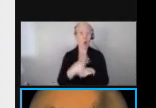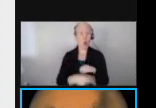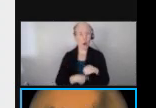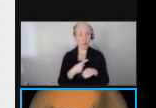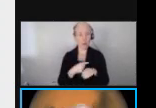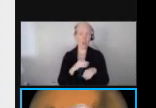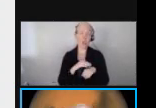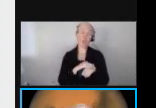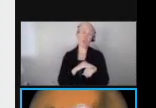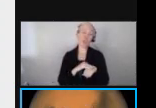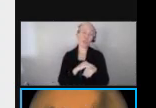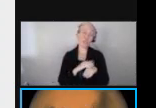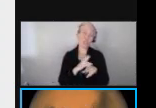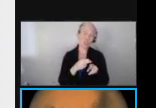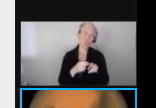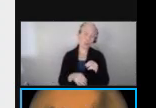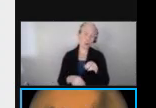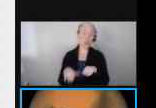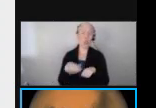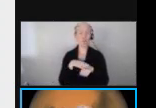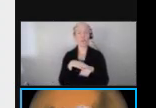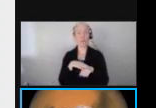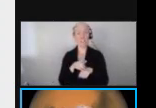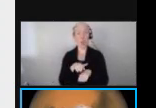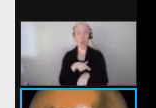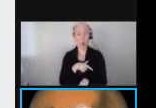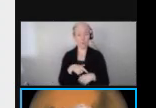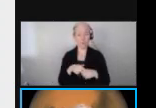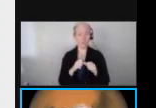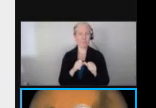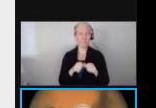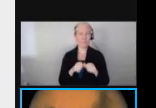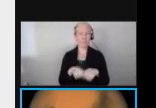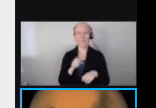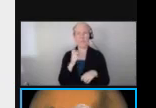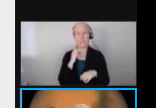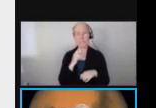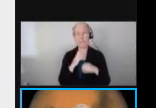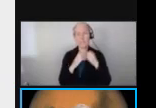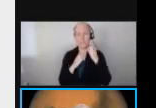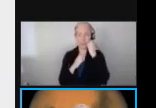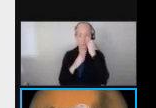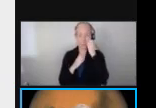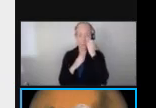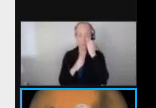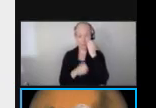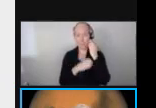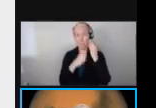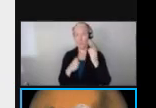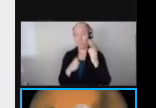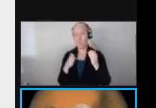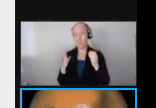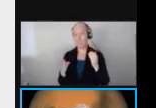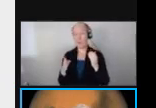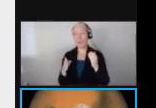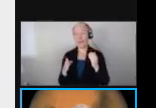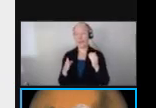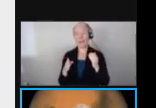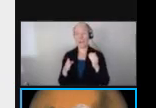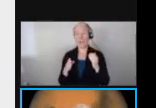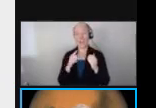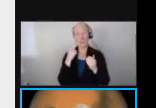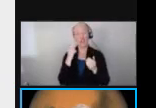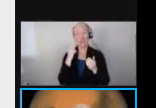then lunar orbital and surface long. And you can see as we move towards the right, we get fewer green risks and we